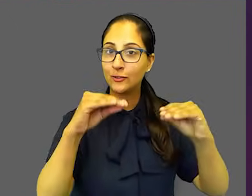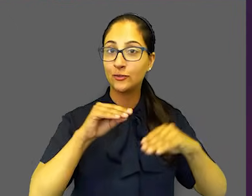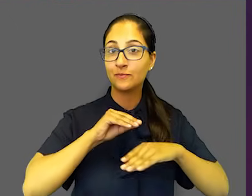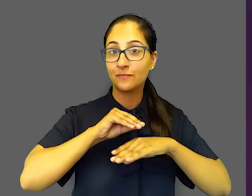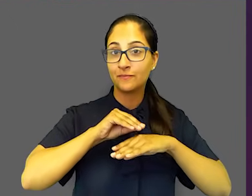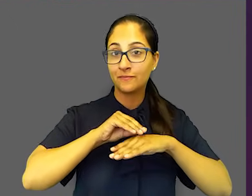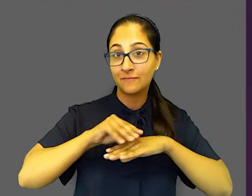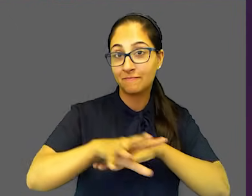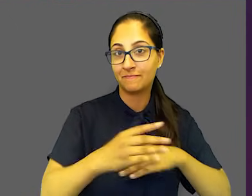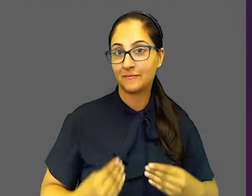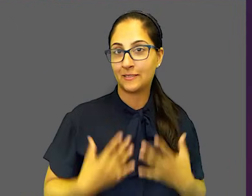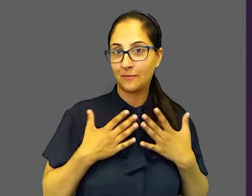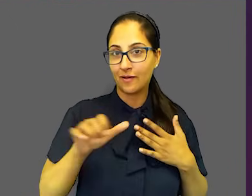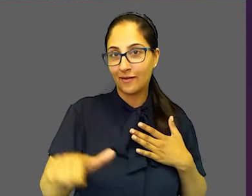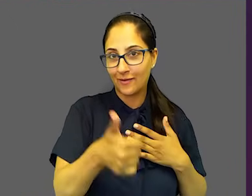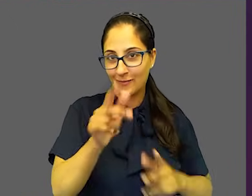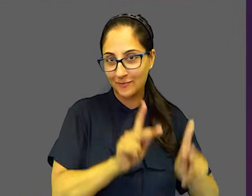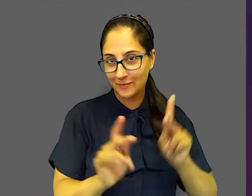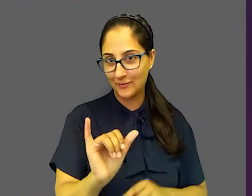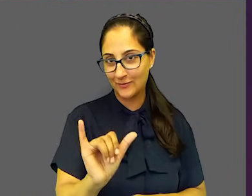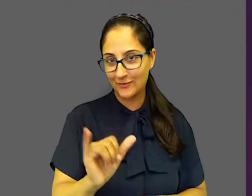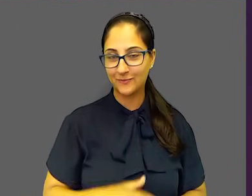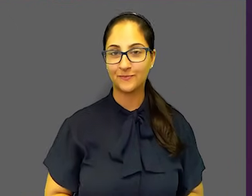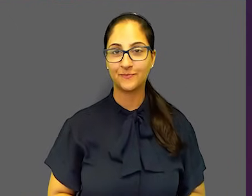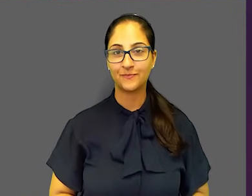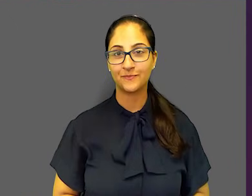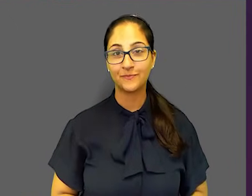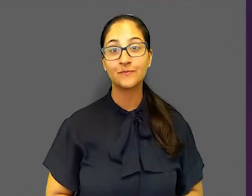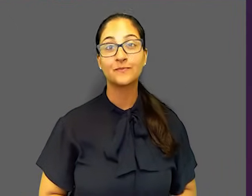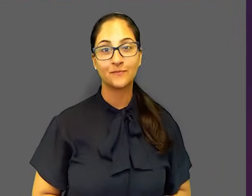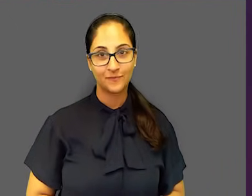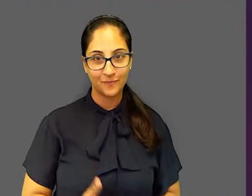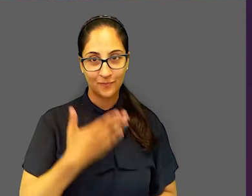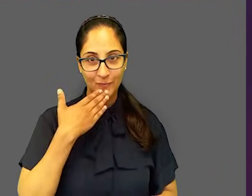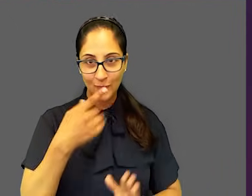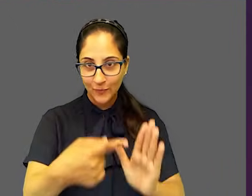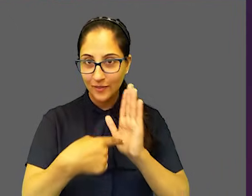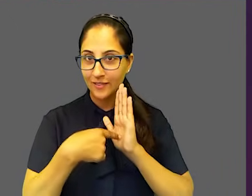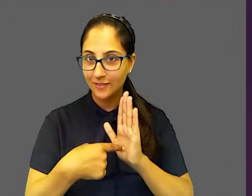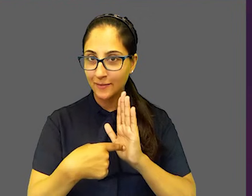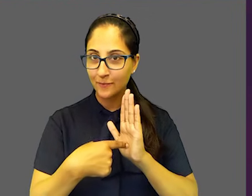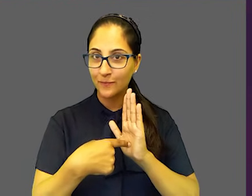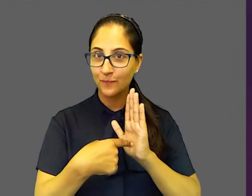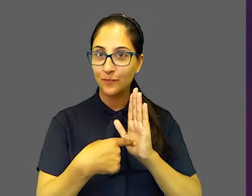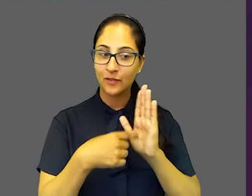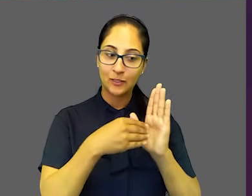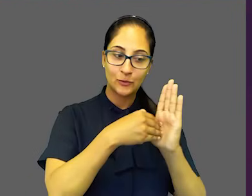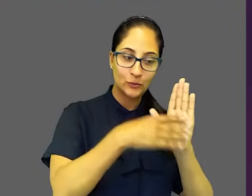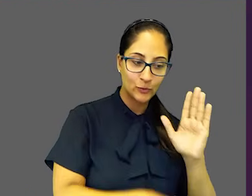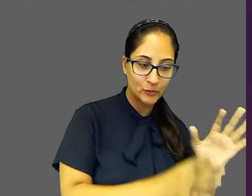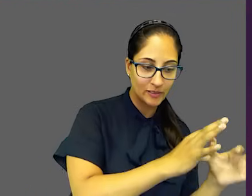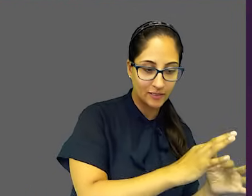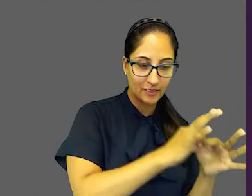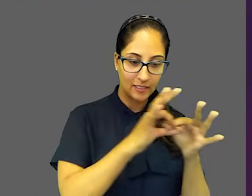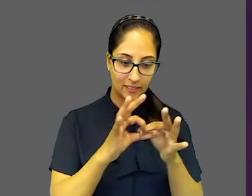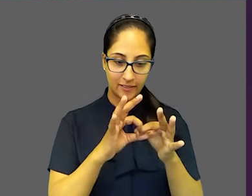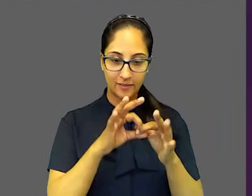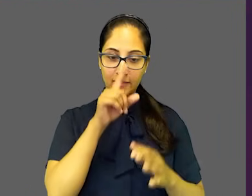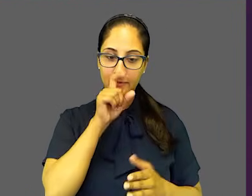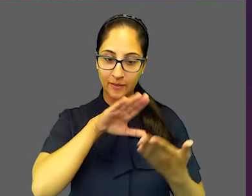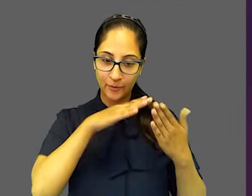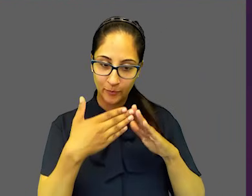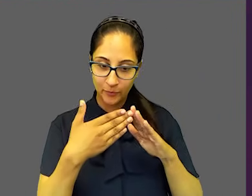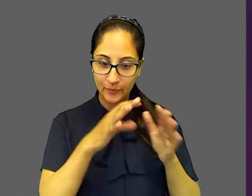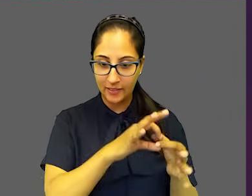Fatima. I can see in your response, the web of connections between, ourselves, our students, the Jamaat, curriculum and the world. So that's